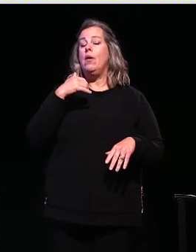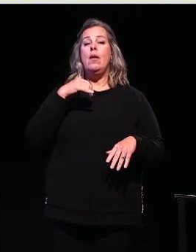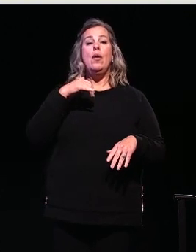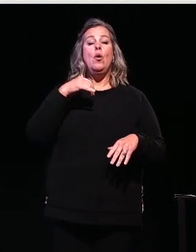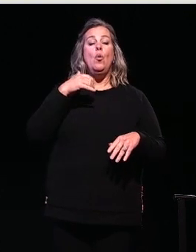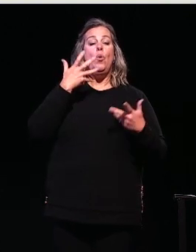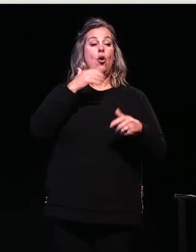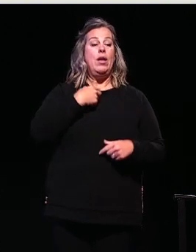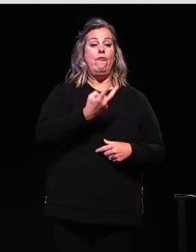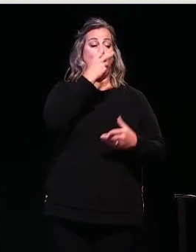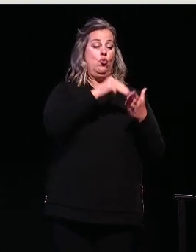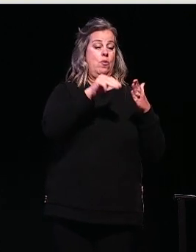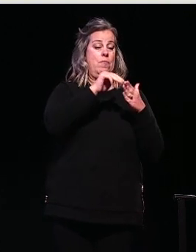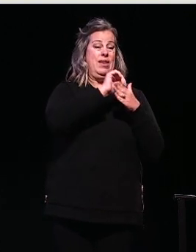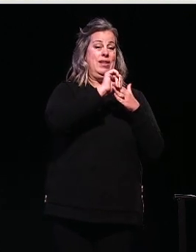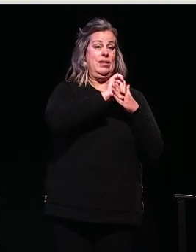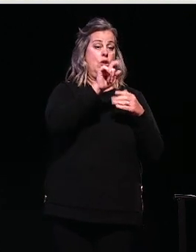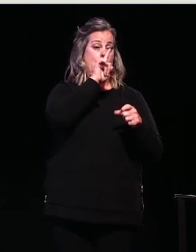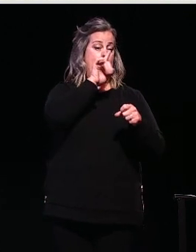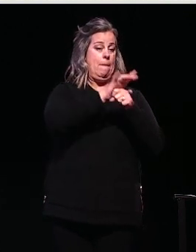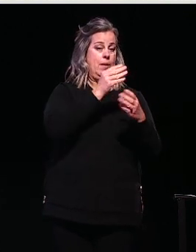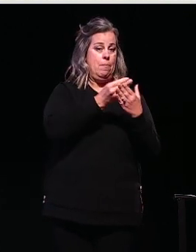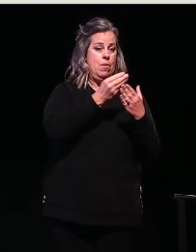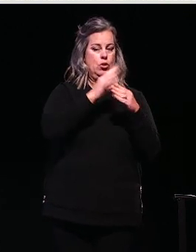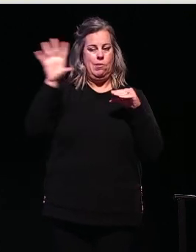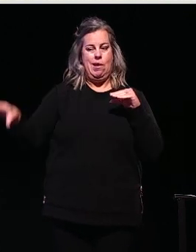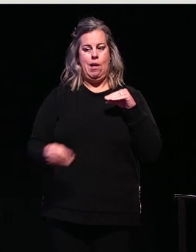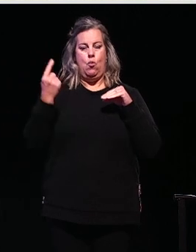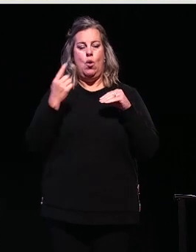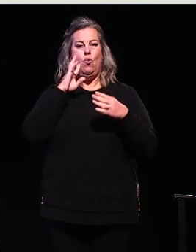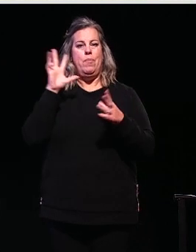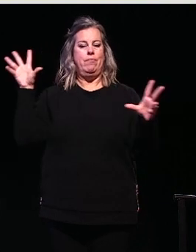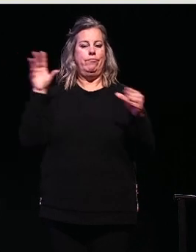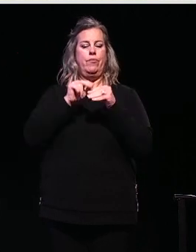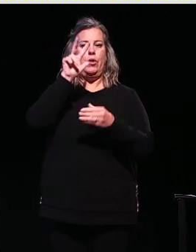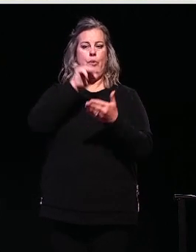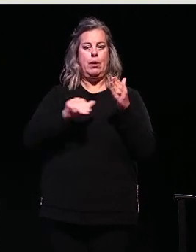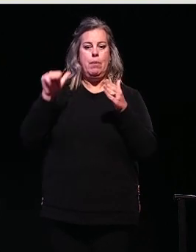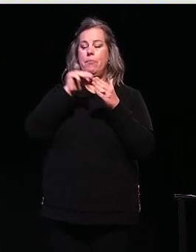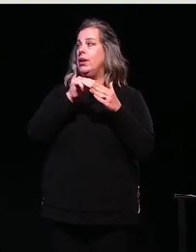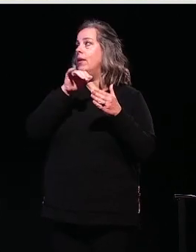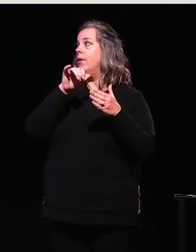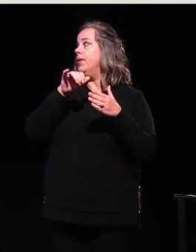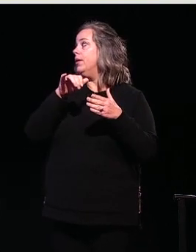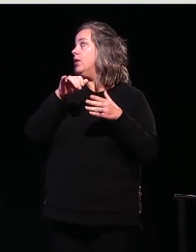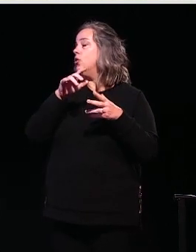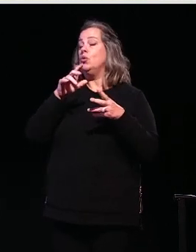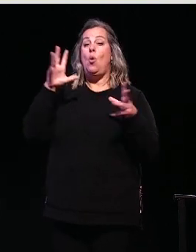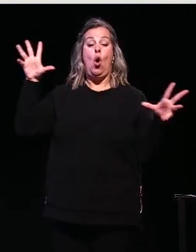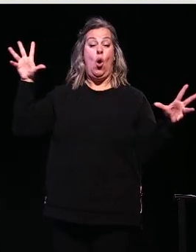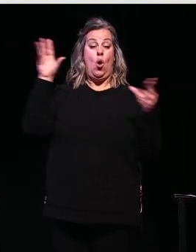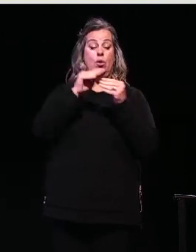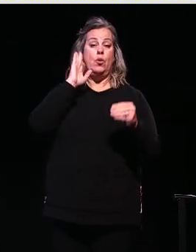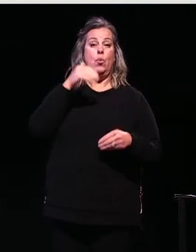earn-the-bank capital from some great investors like Techstars, Google for Startups, Refashion Ventures, and the like. This will take us to $13 million in